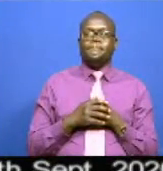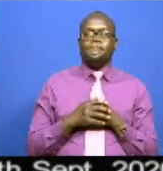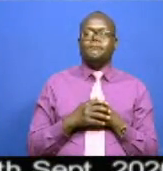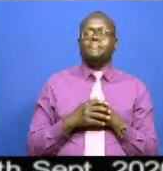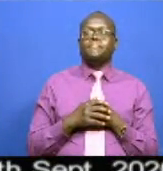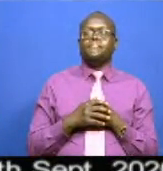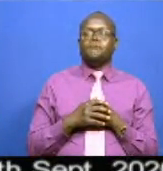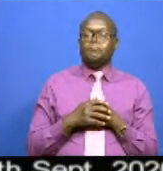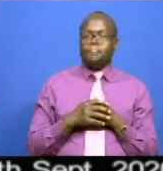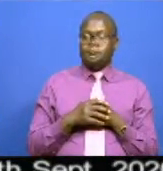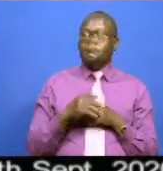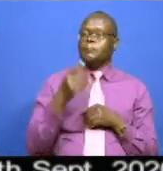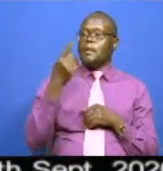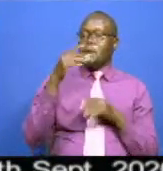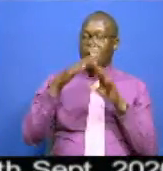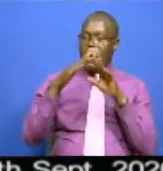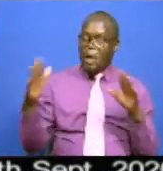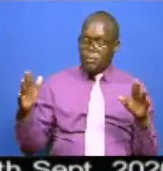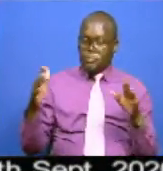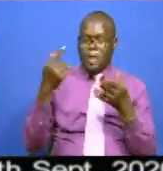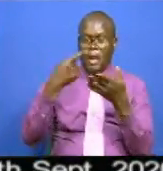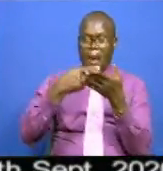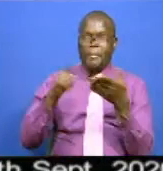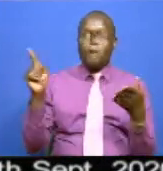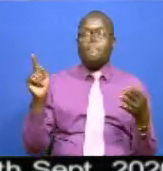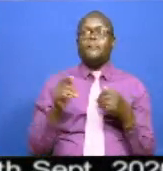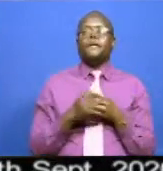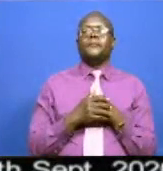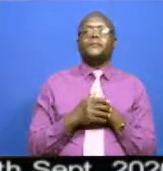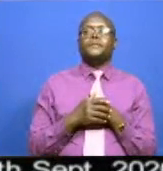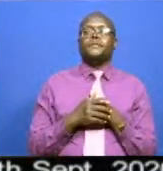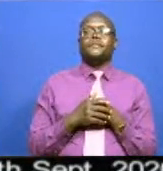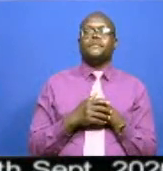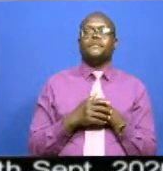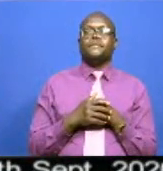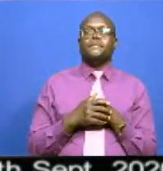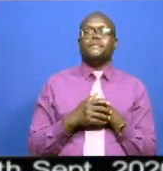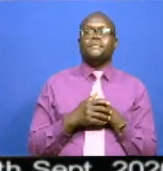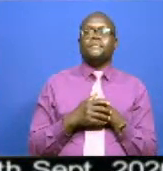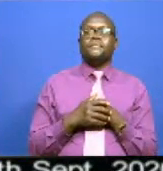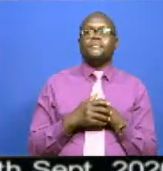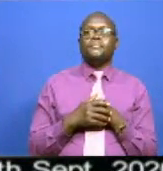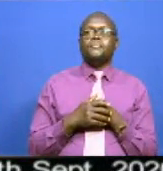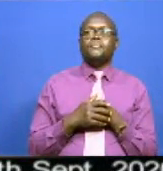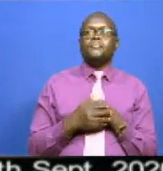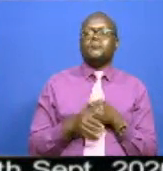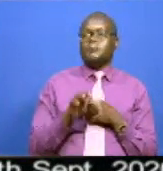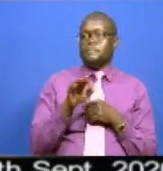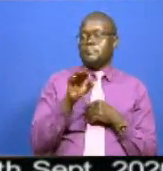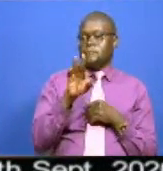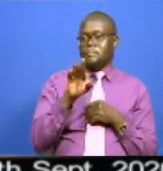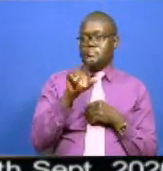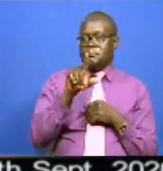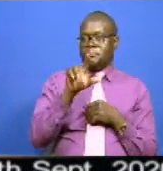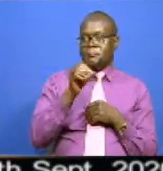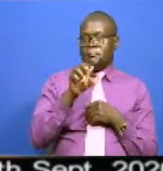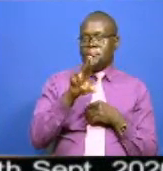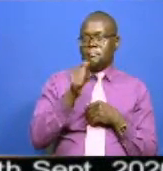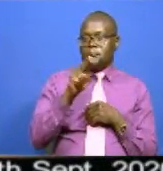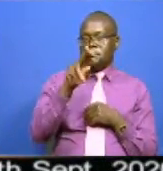Three, that the House approves the nomination of Ms. Florence Tabu